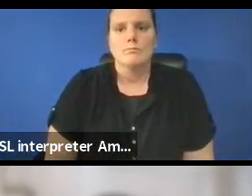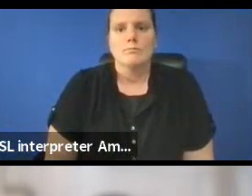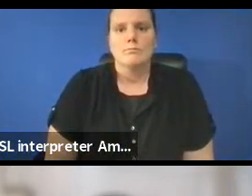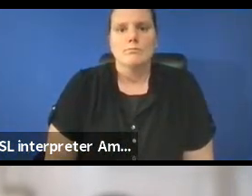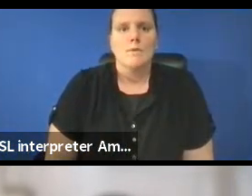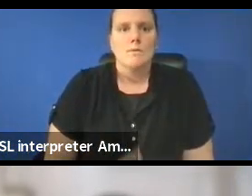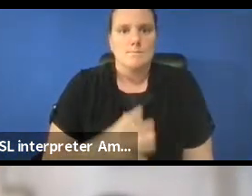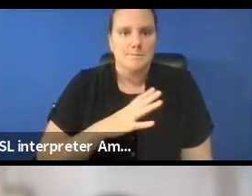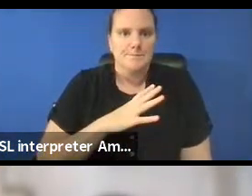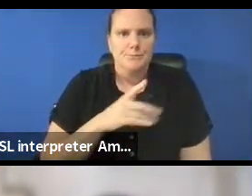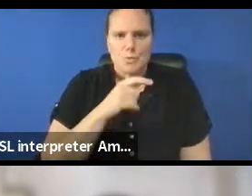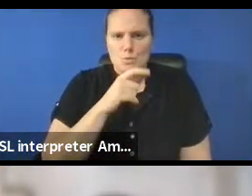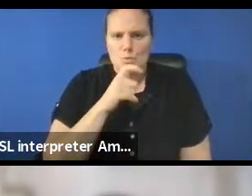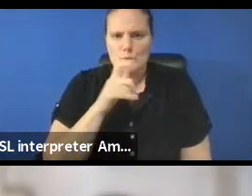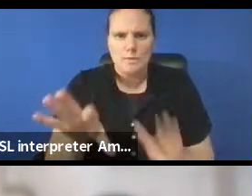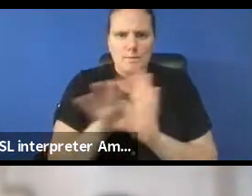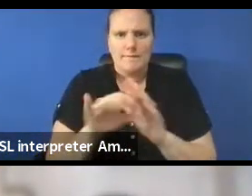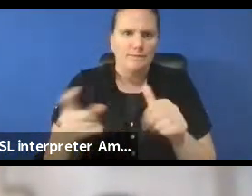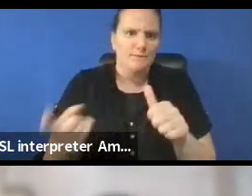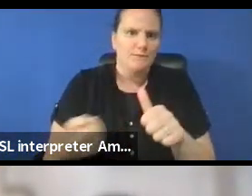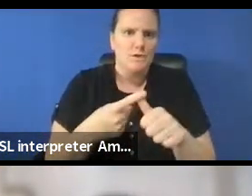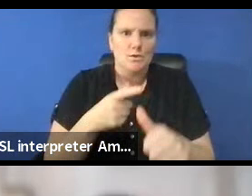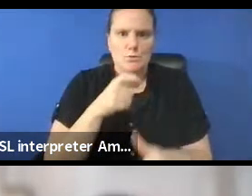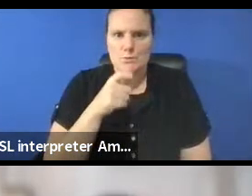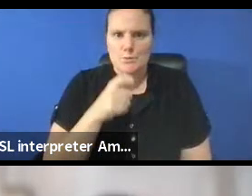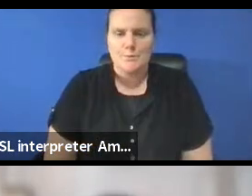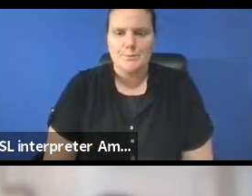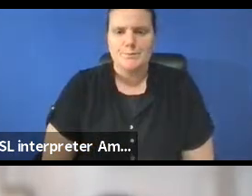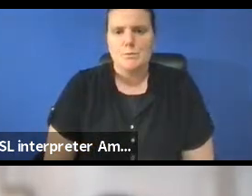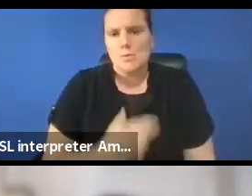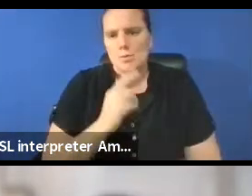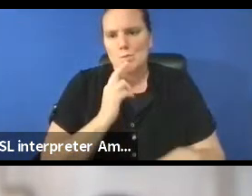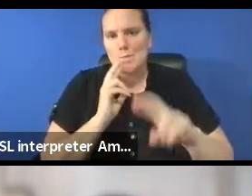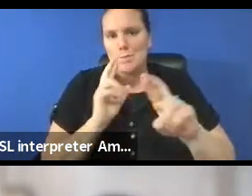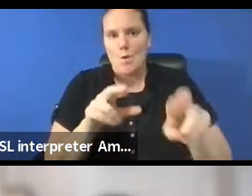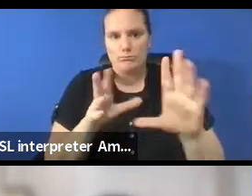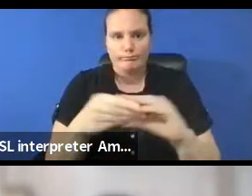let's see, who should we go with first in the report out?